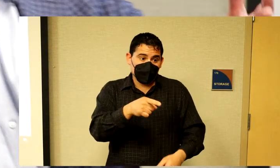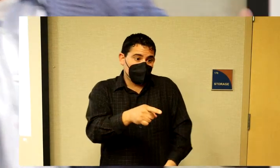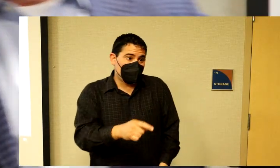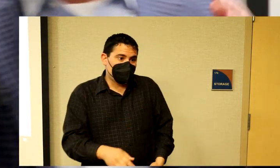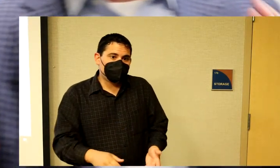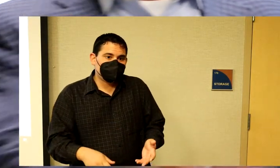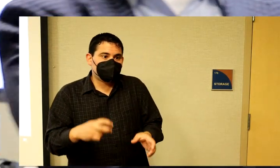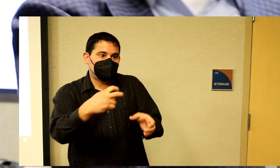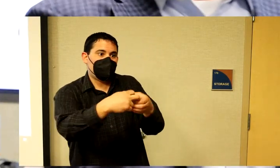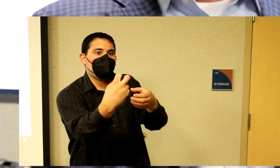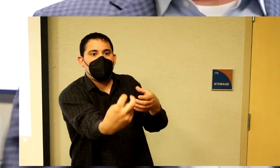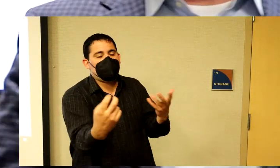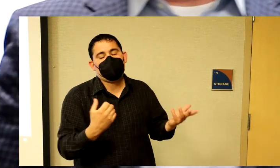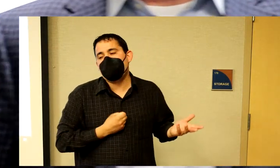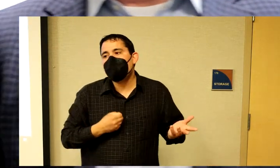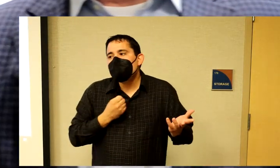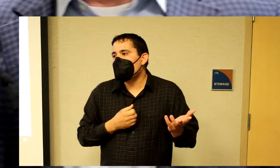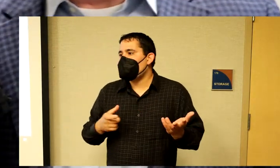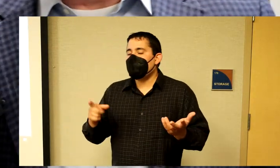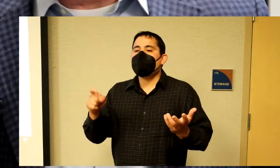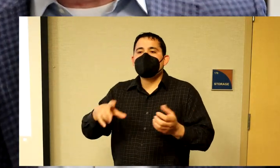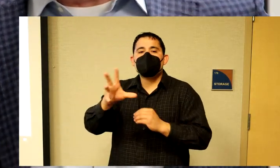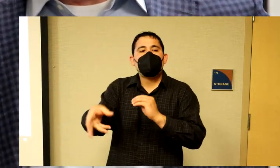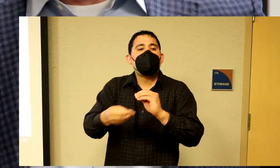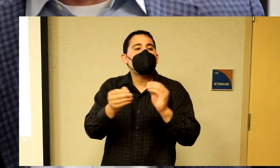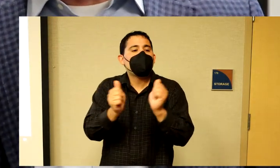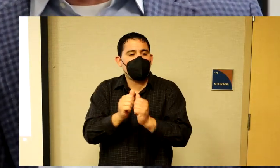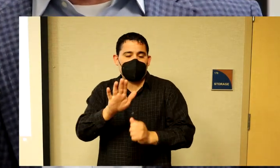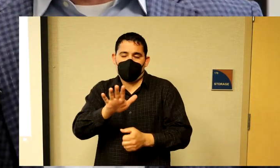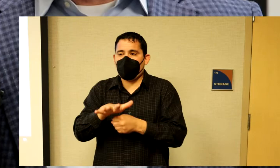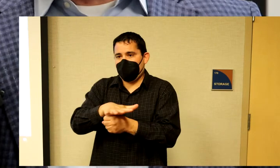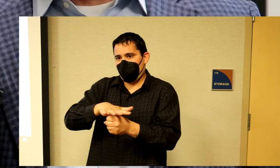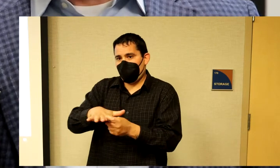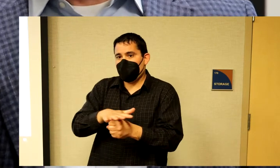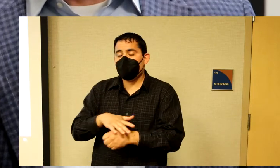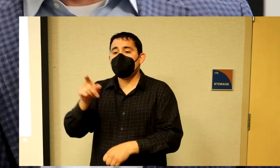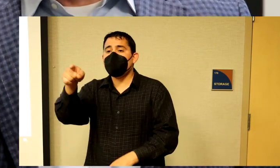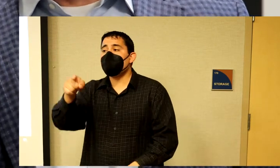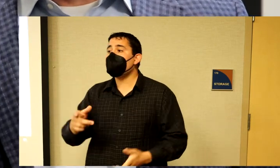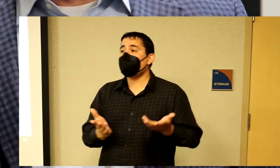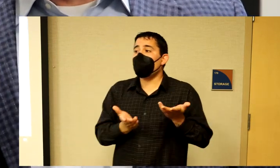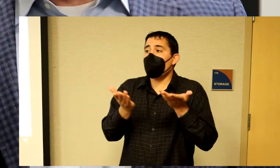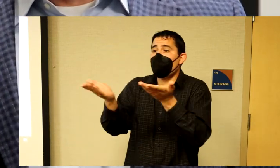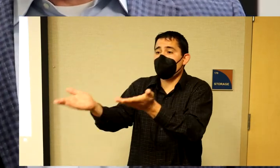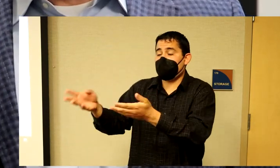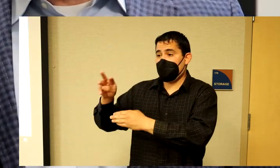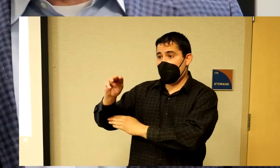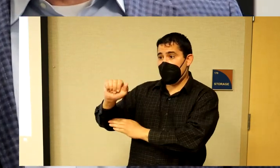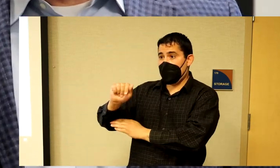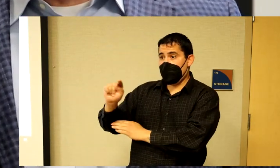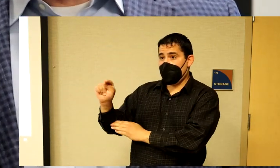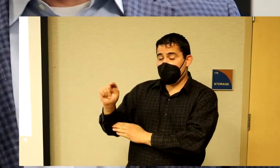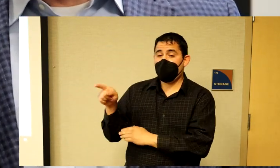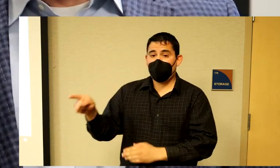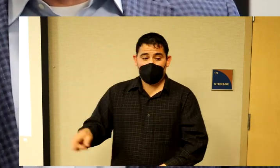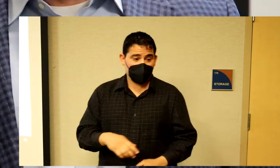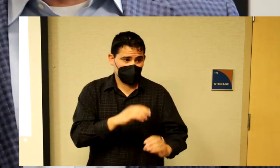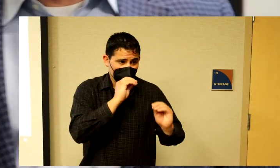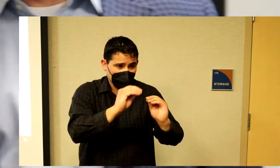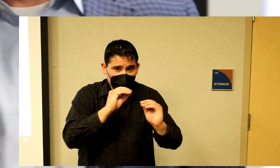a freeway overpass that needs to go into a district. So I don't think that'd be a problem. We made the suggestion that Matt fix any split